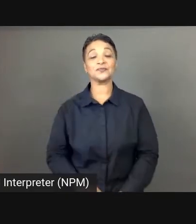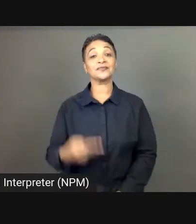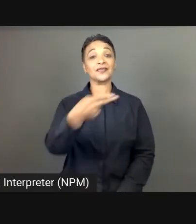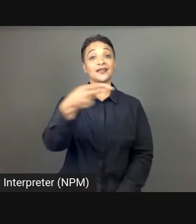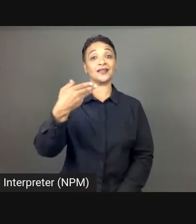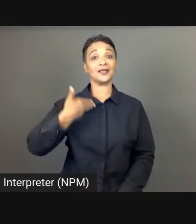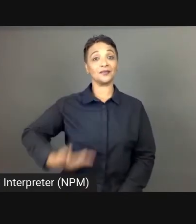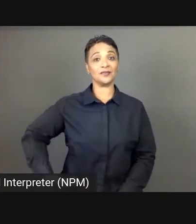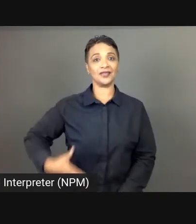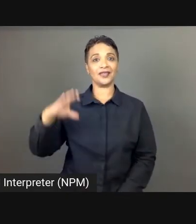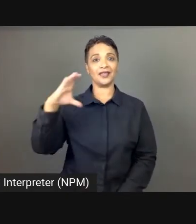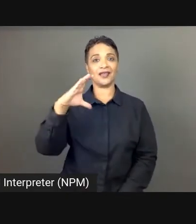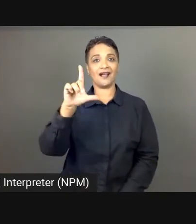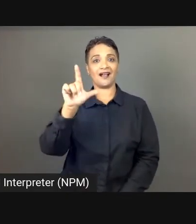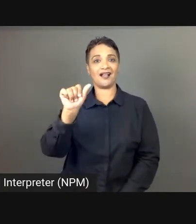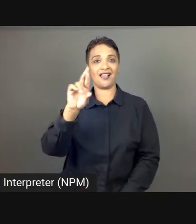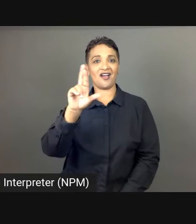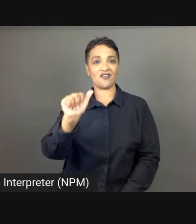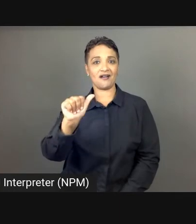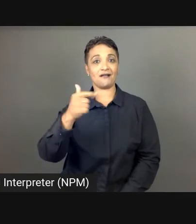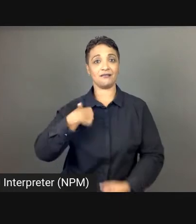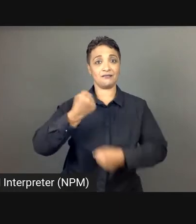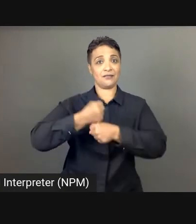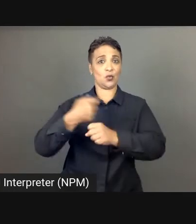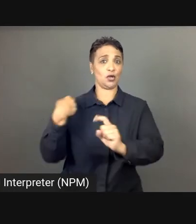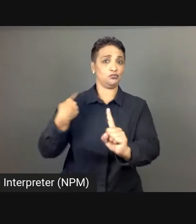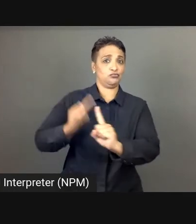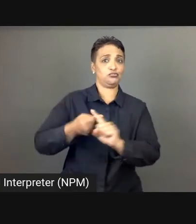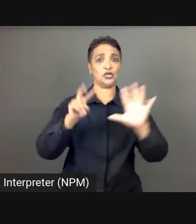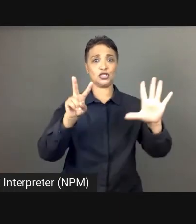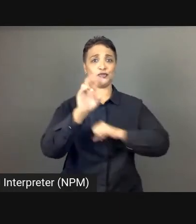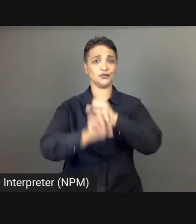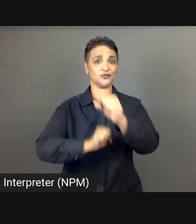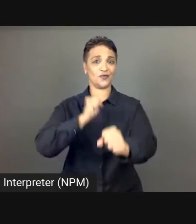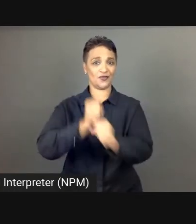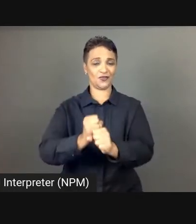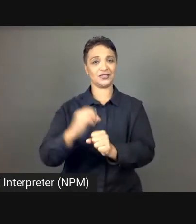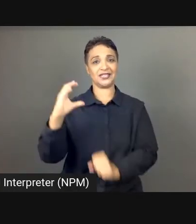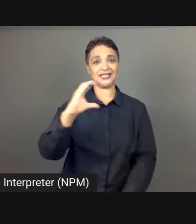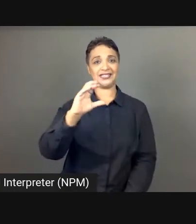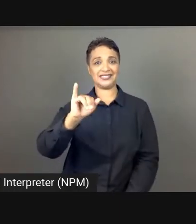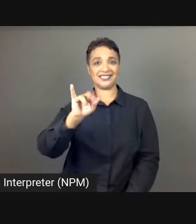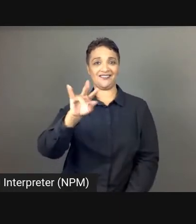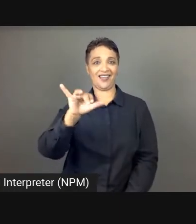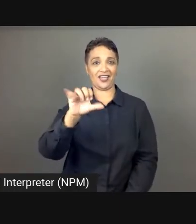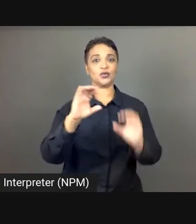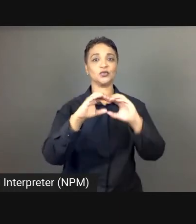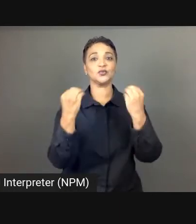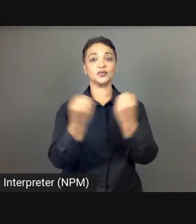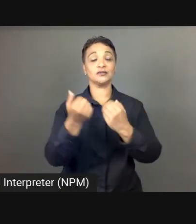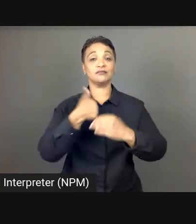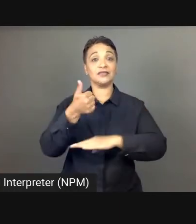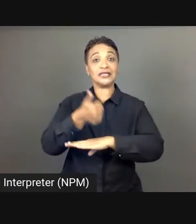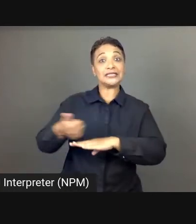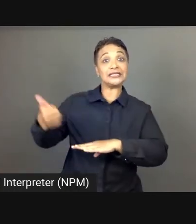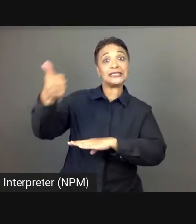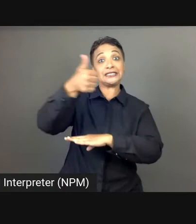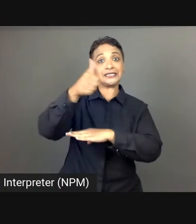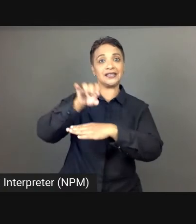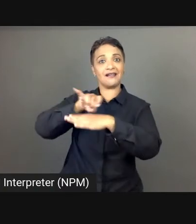and I've been working with Civicus for the last 7 years, and currently working as senior advisor on civil society